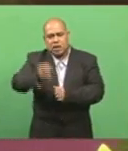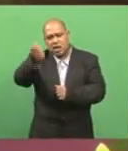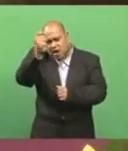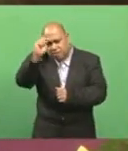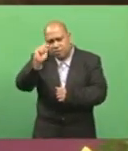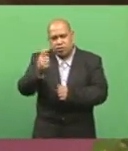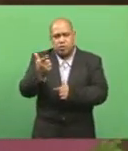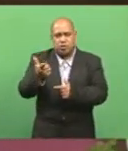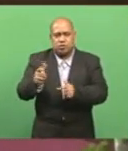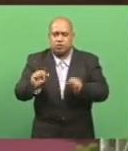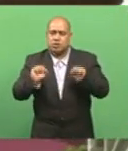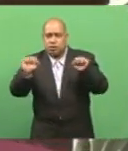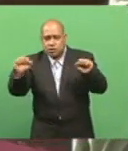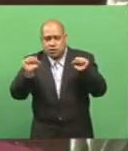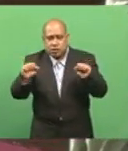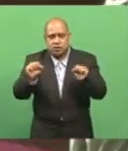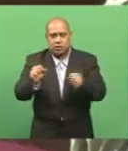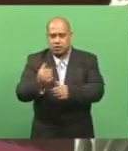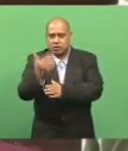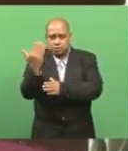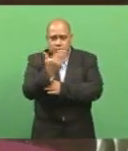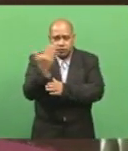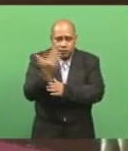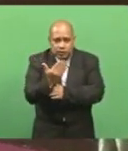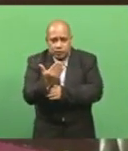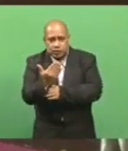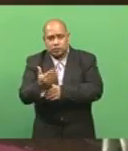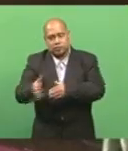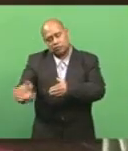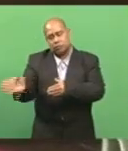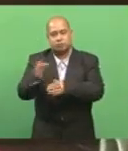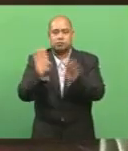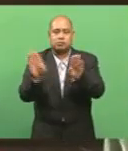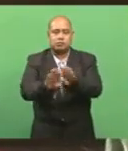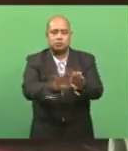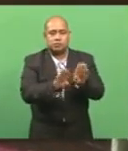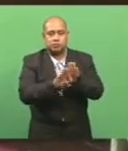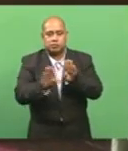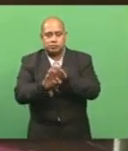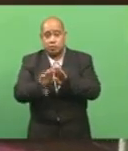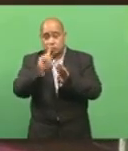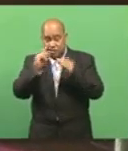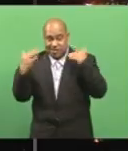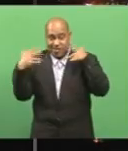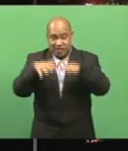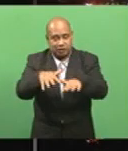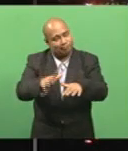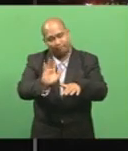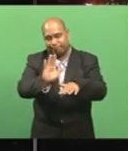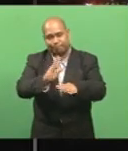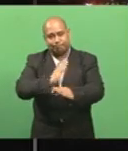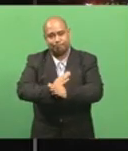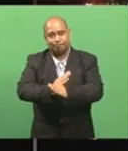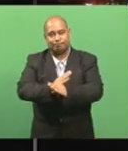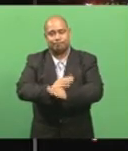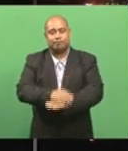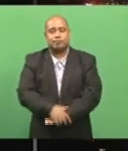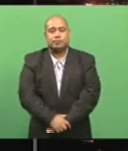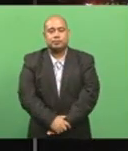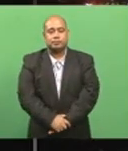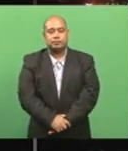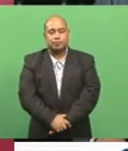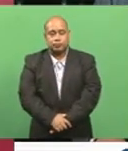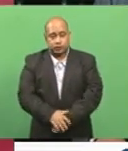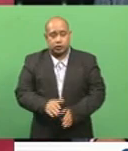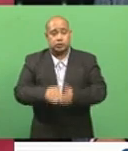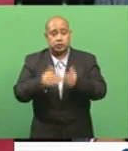closed. Public gatherings are still not permitted. Apanisa Wangairandovu, FBC News. And Eleanor Turangaivu